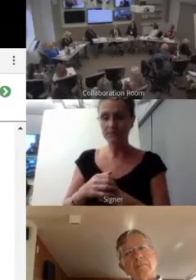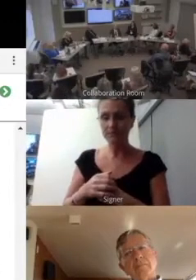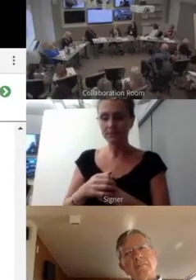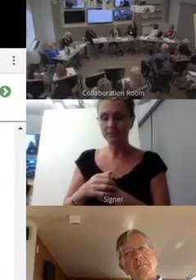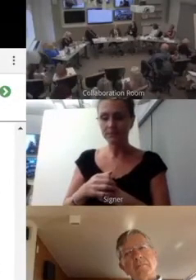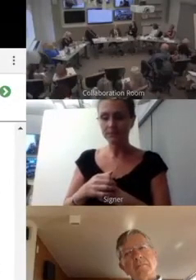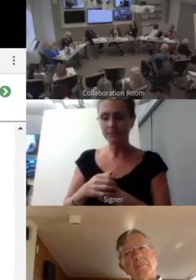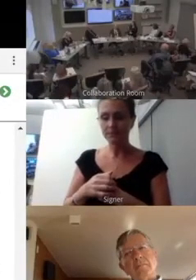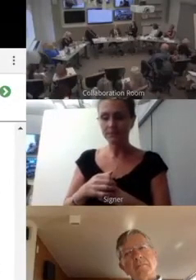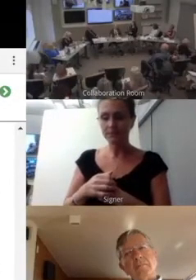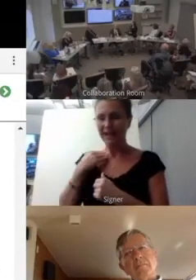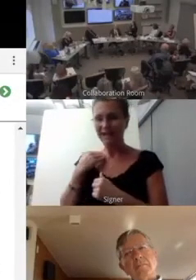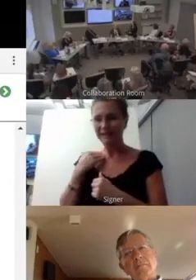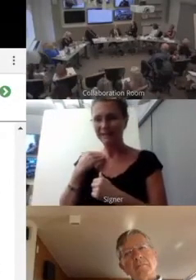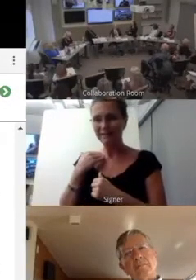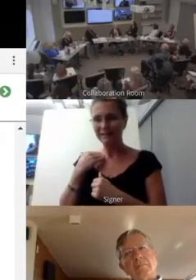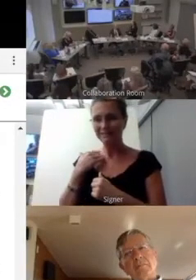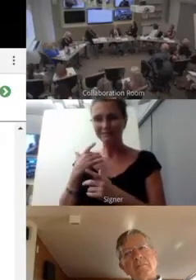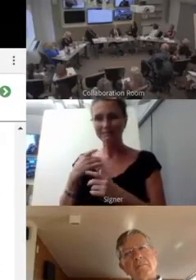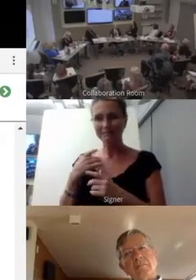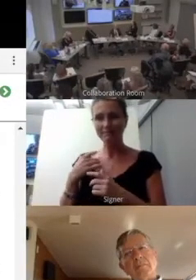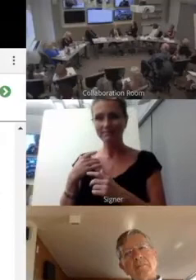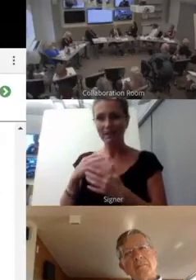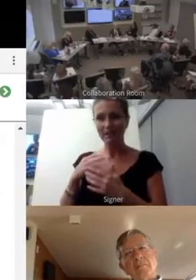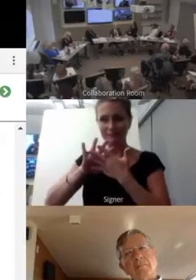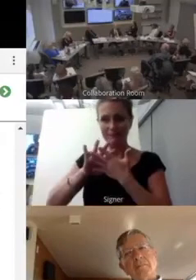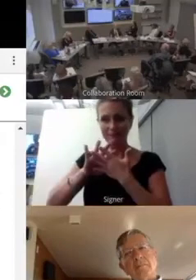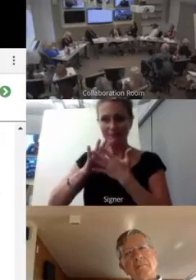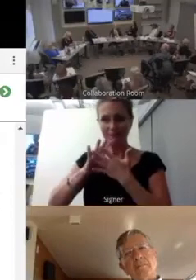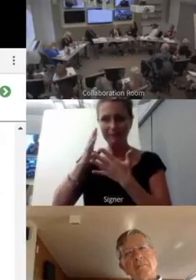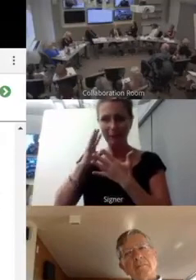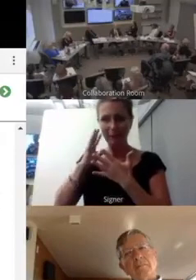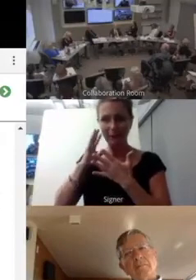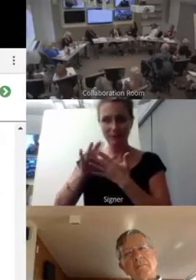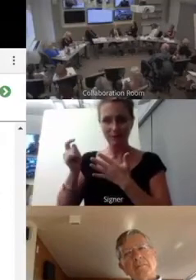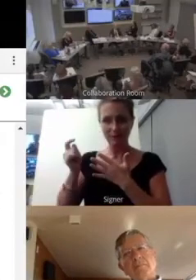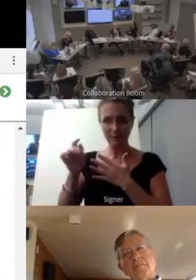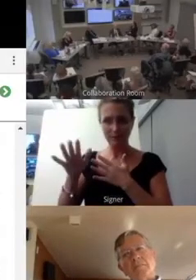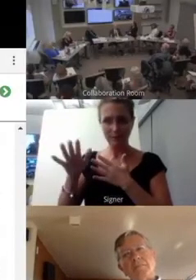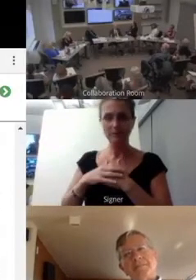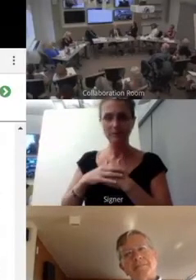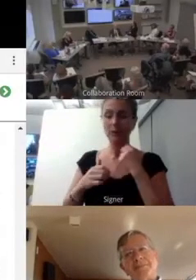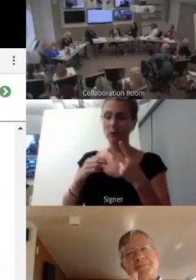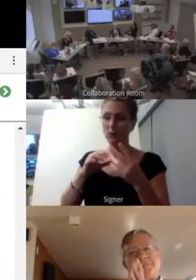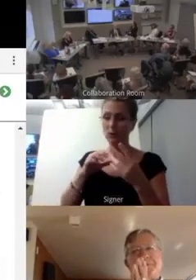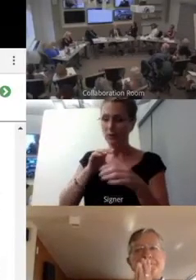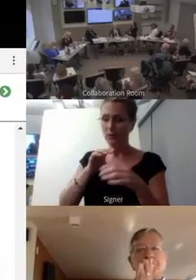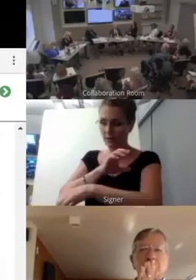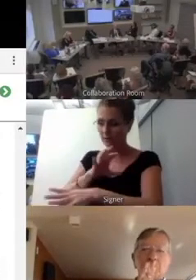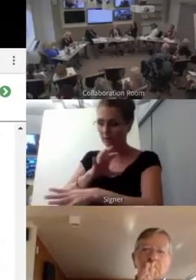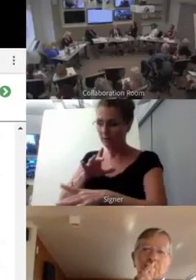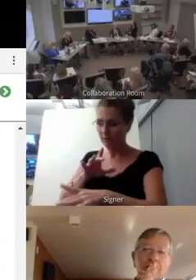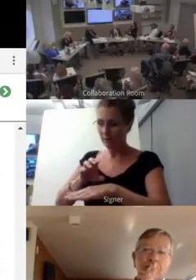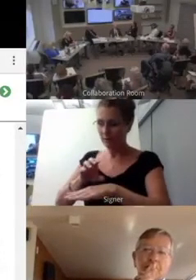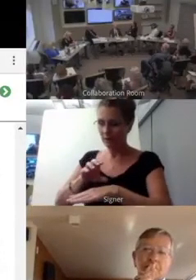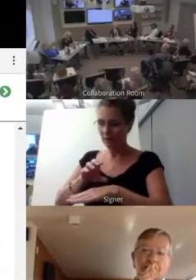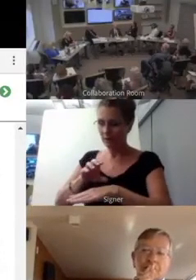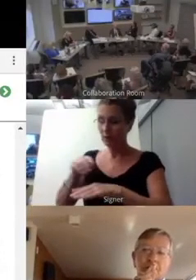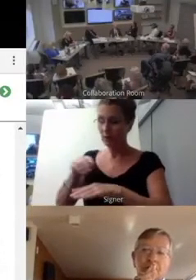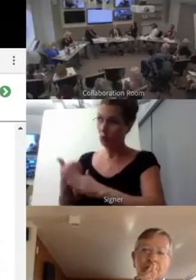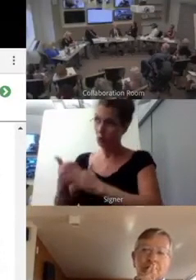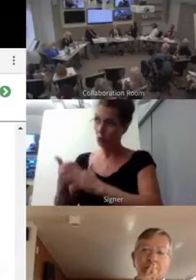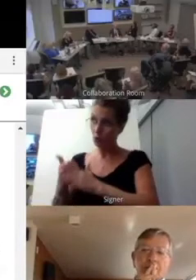additional enforcement mechanisms. Regarding new constructions, we have created a